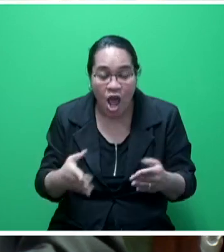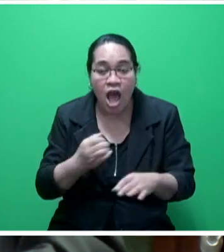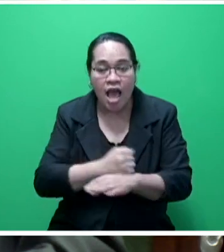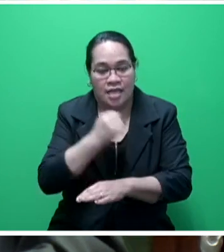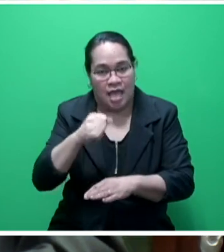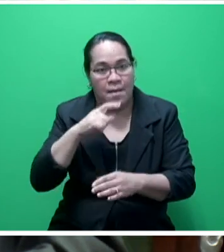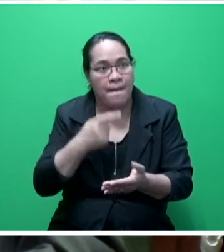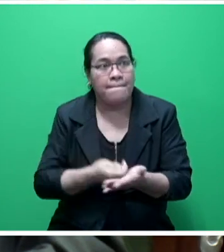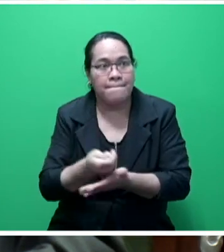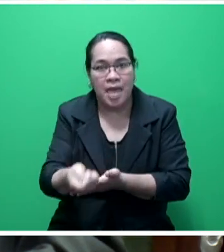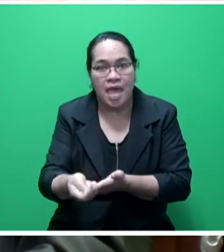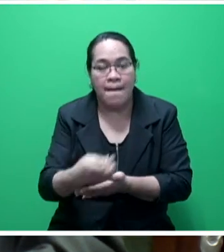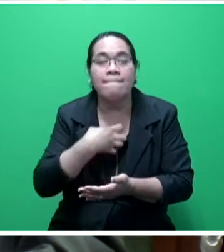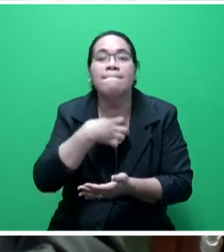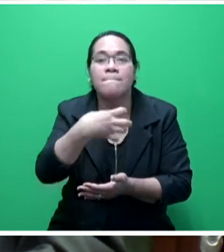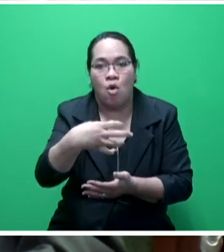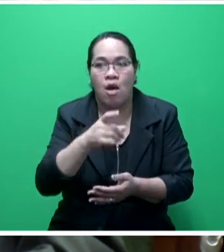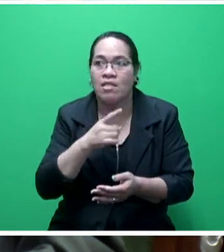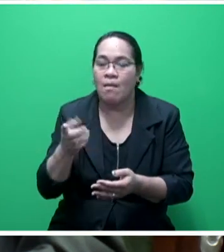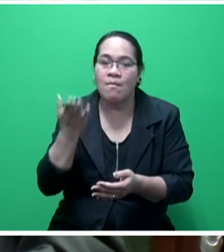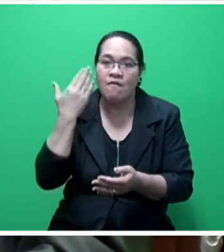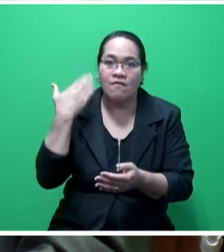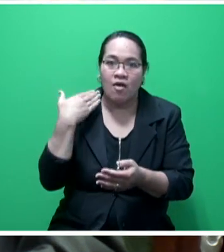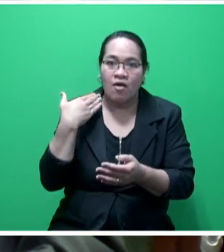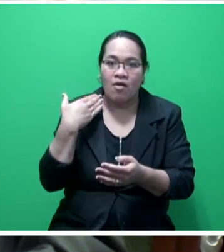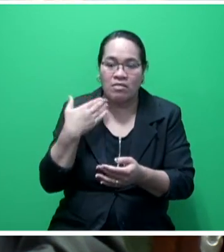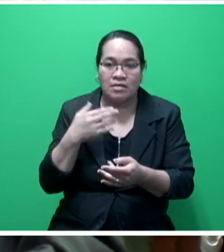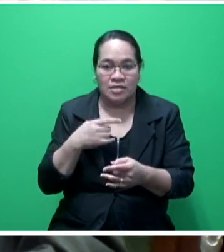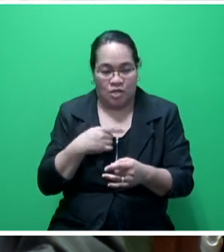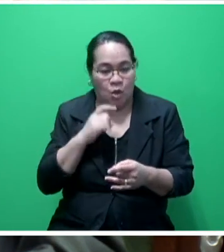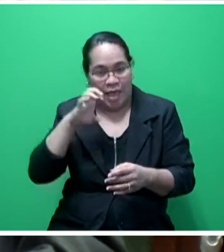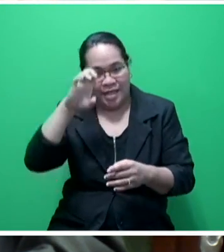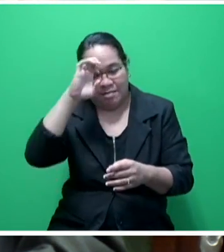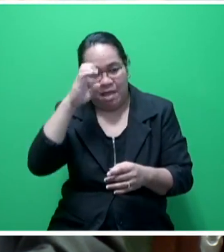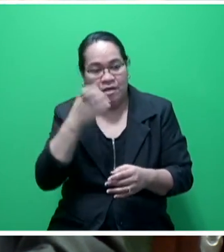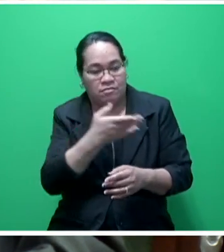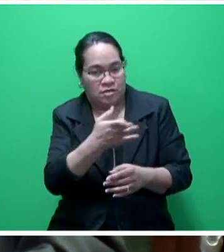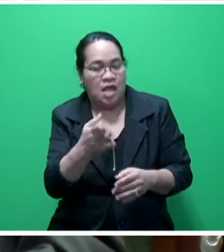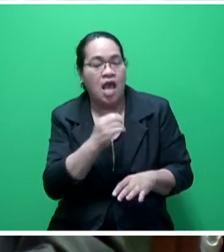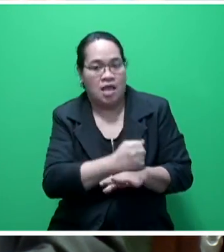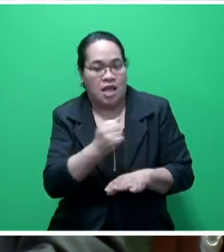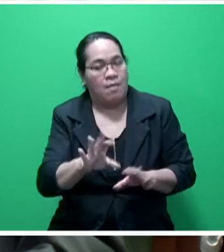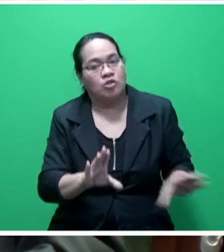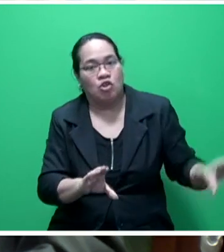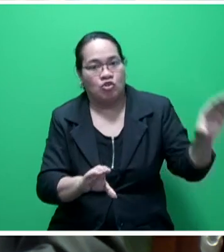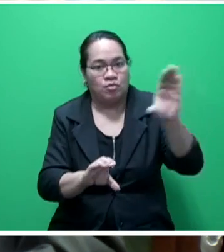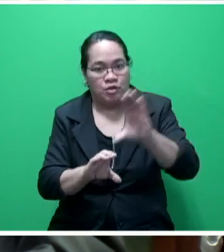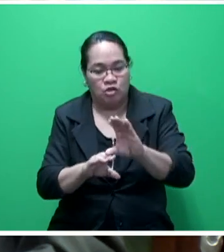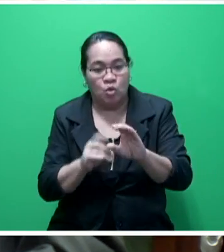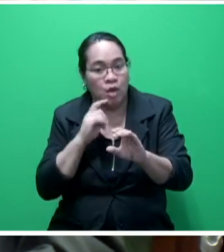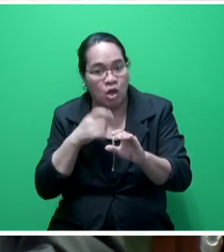is paying a lot more than what it did, and we expect that component of government's contribution to increase quite